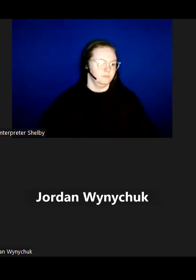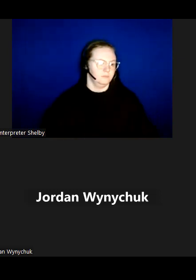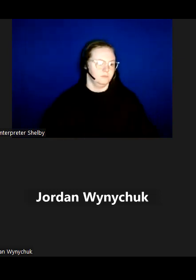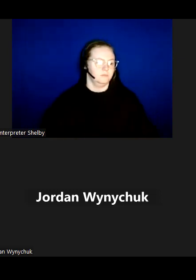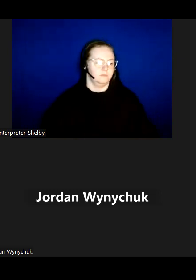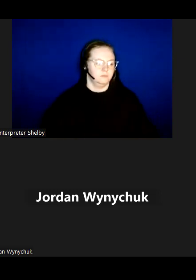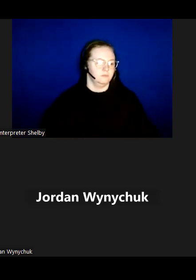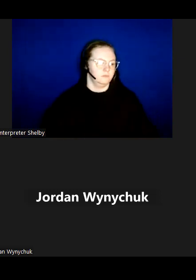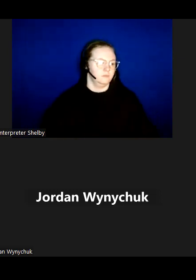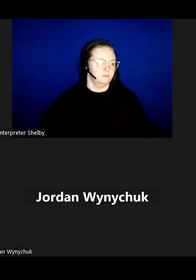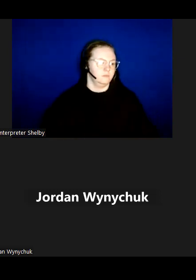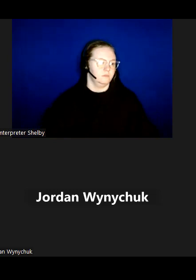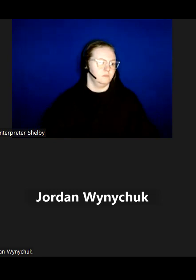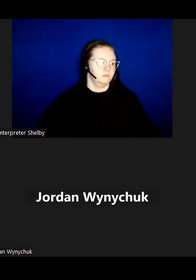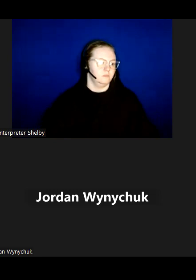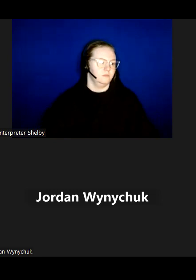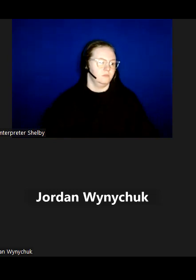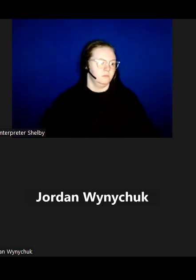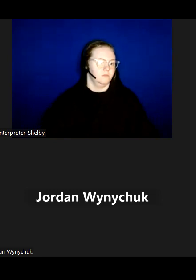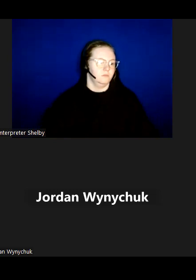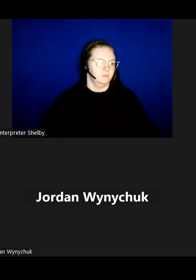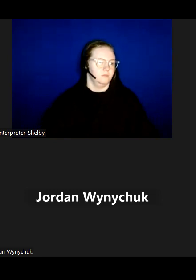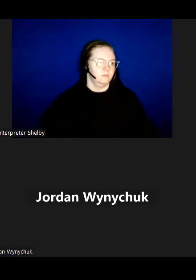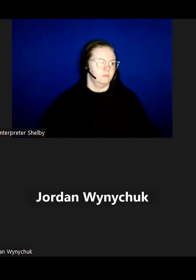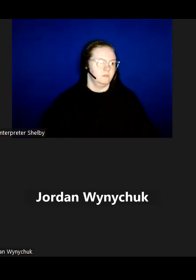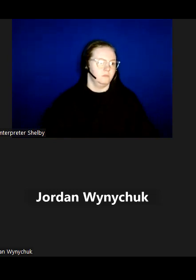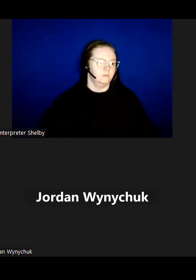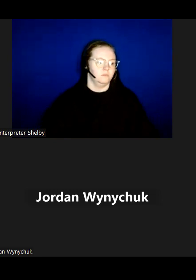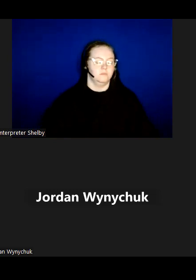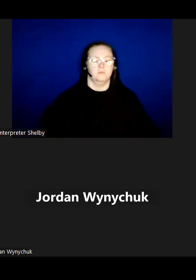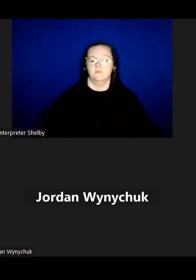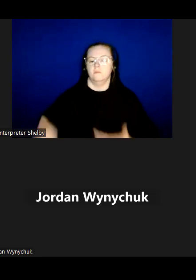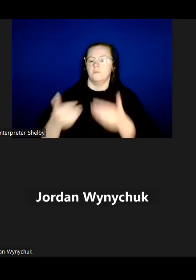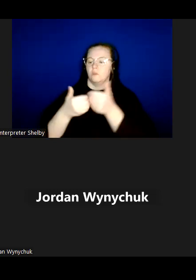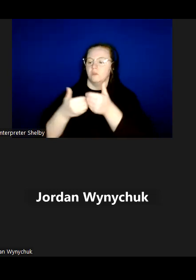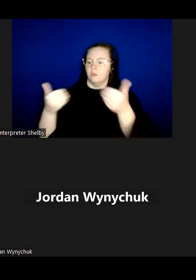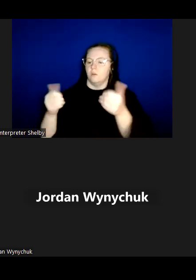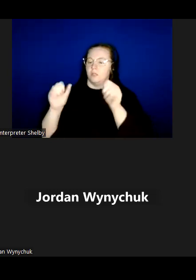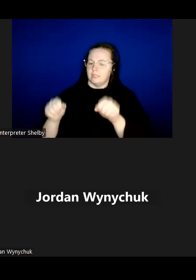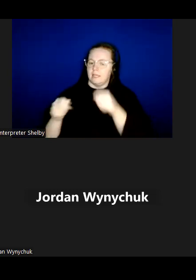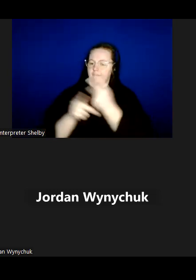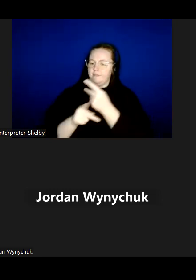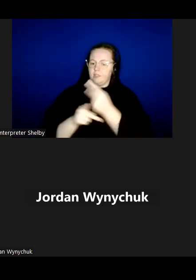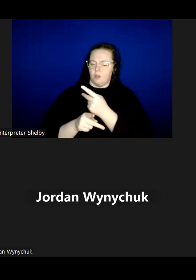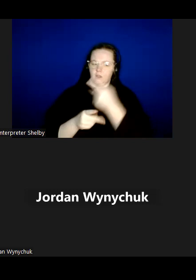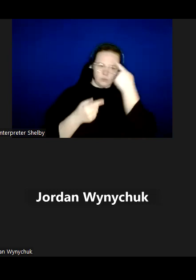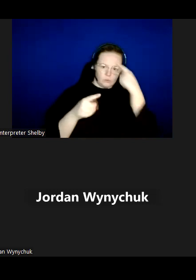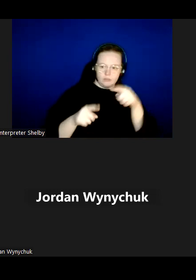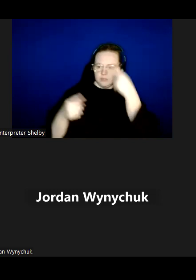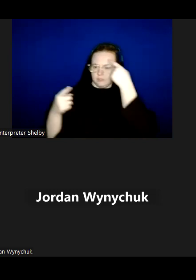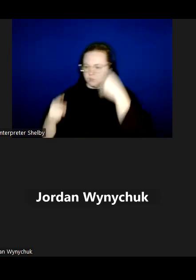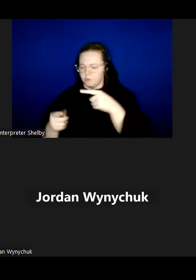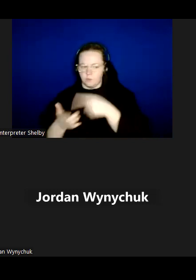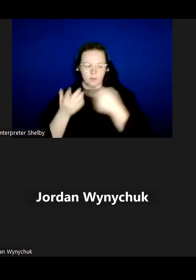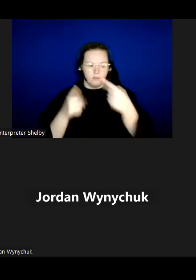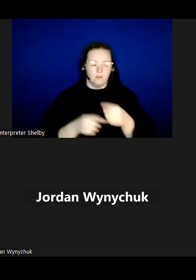So couples can agree on, when you separate it, they can agree on what happens with what. You don't have to